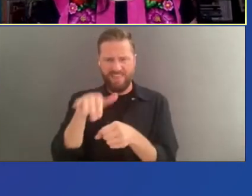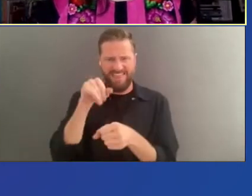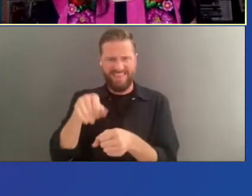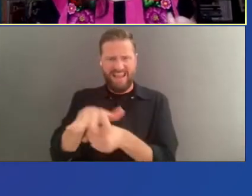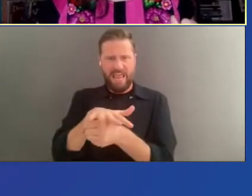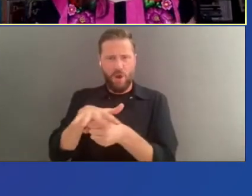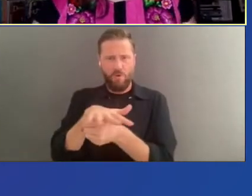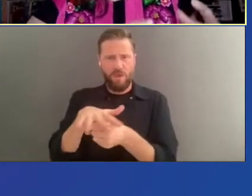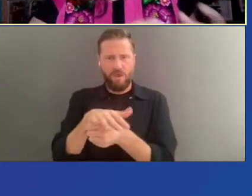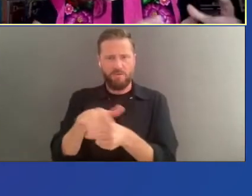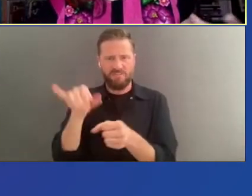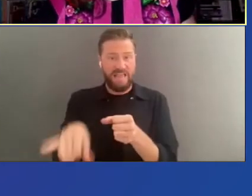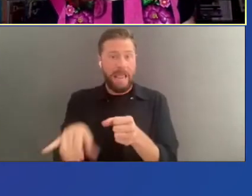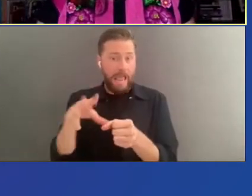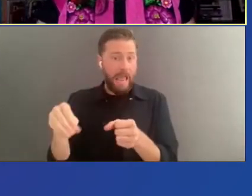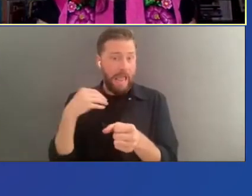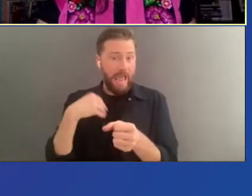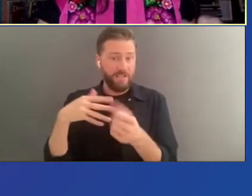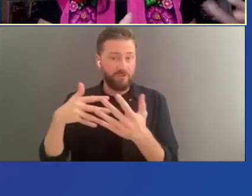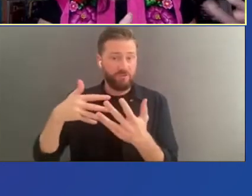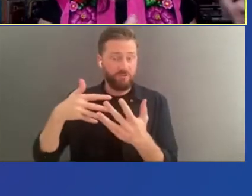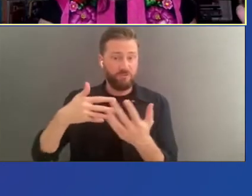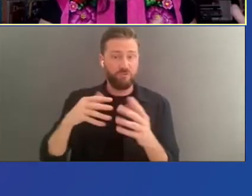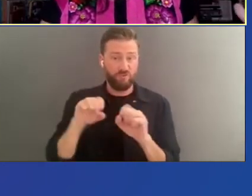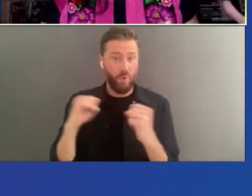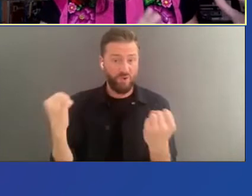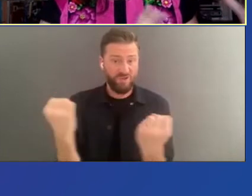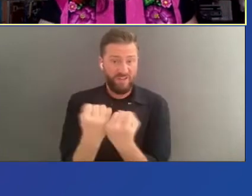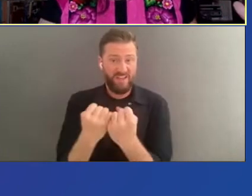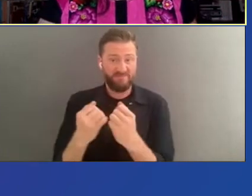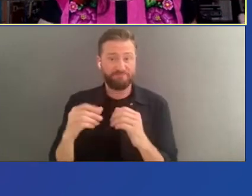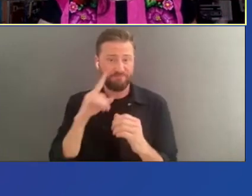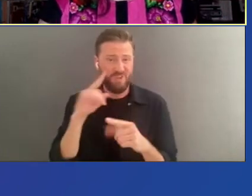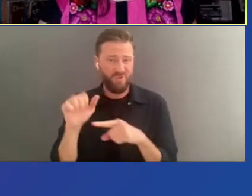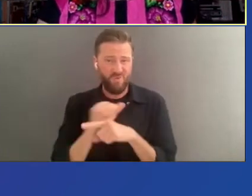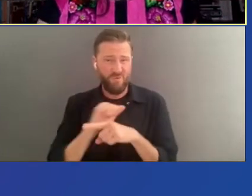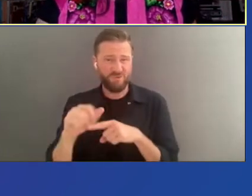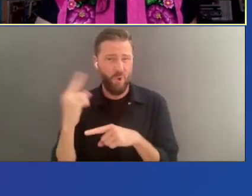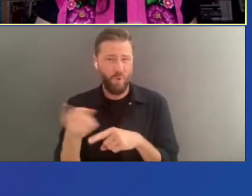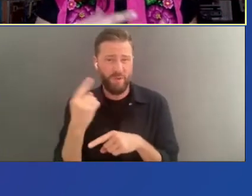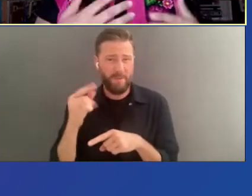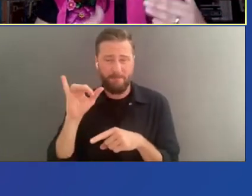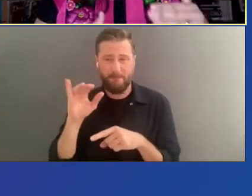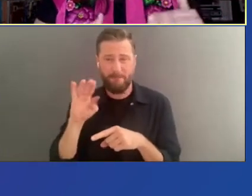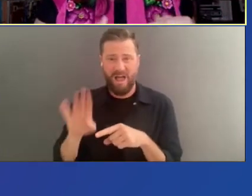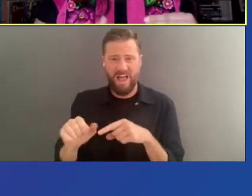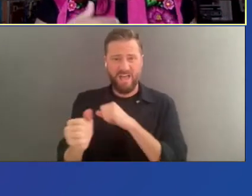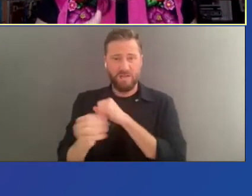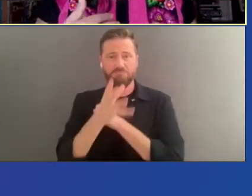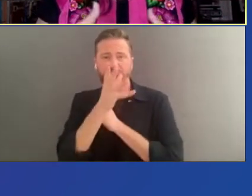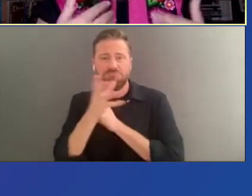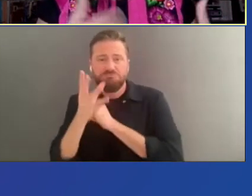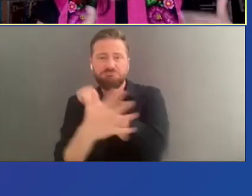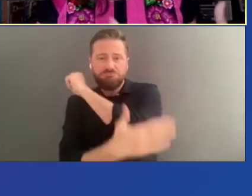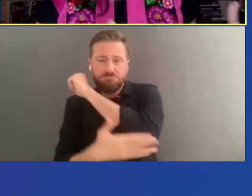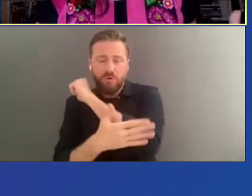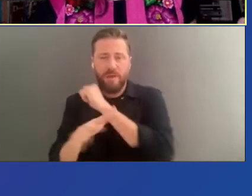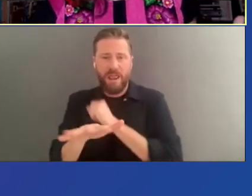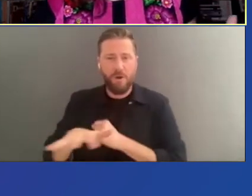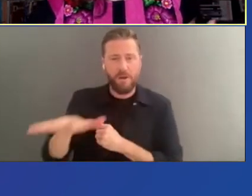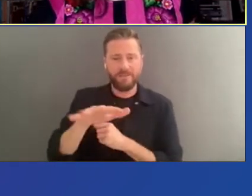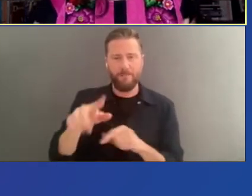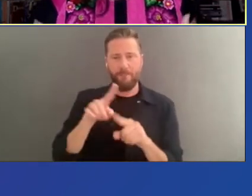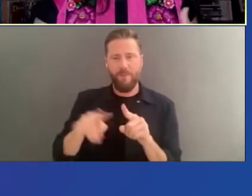also socially, because it was practiced only by rural communities. And then the tradition was in danger